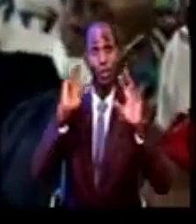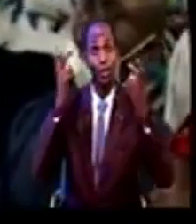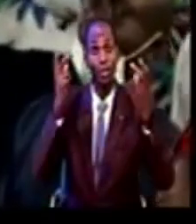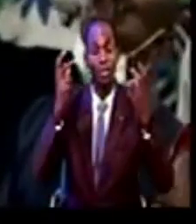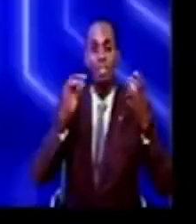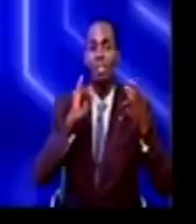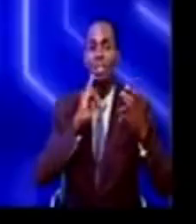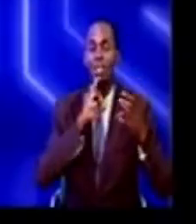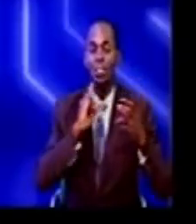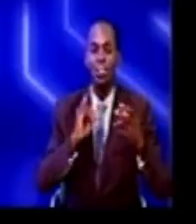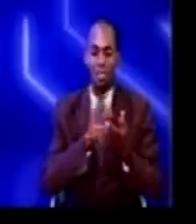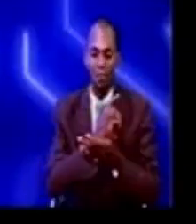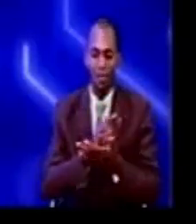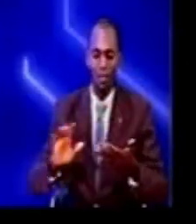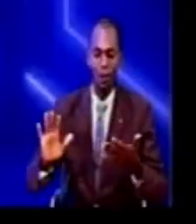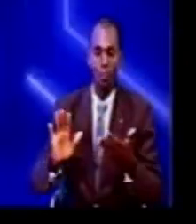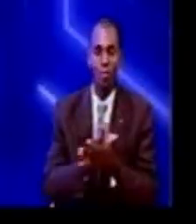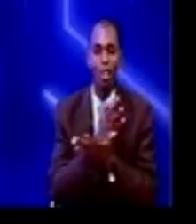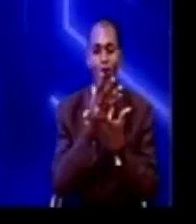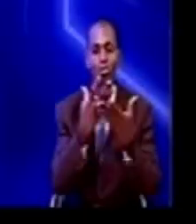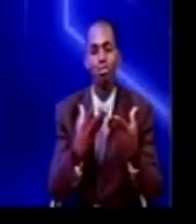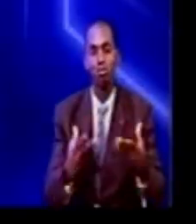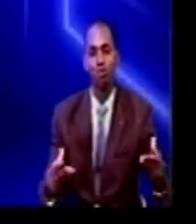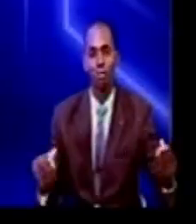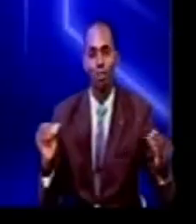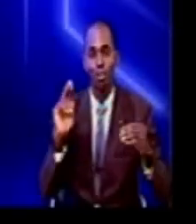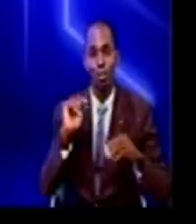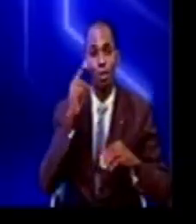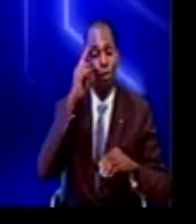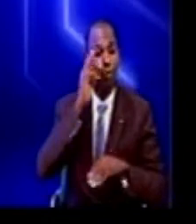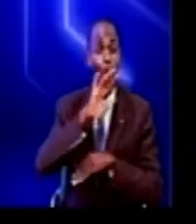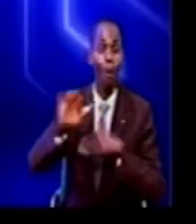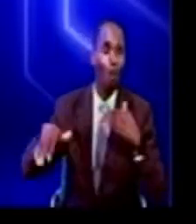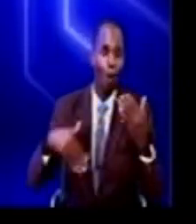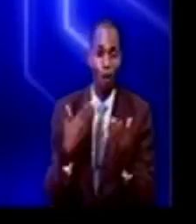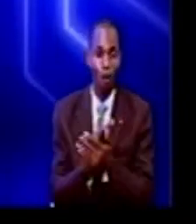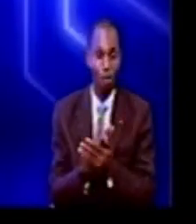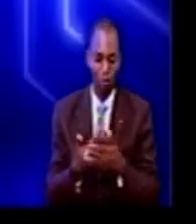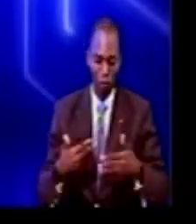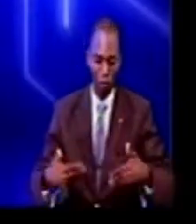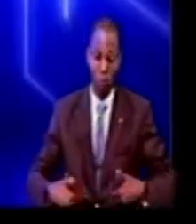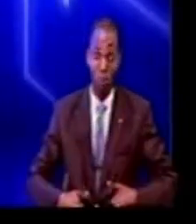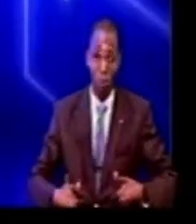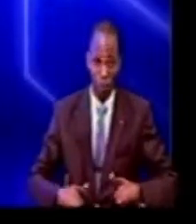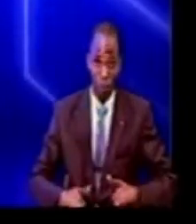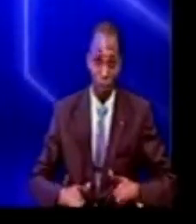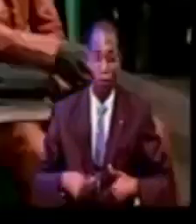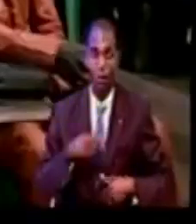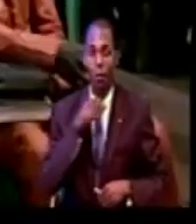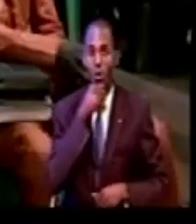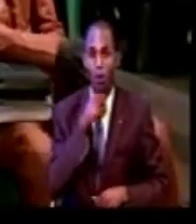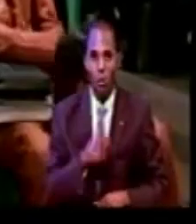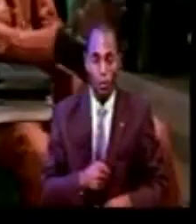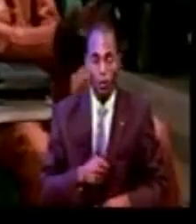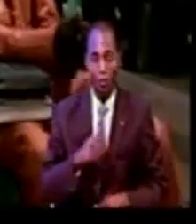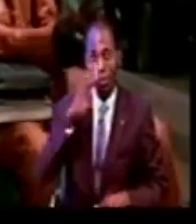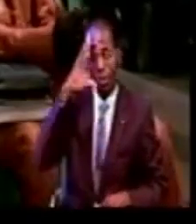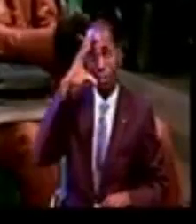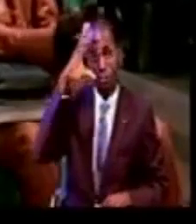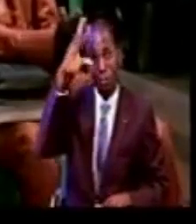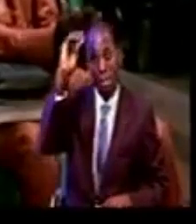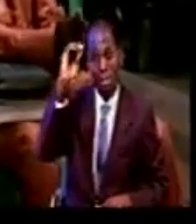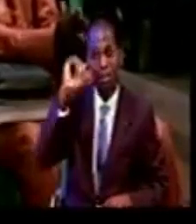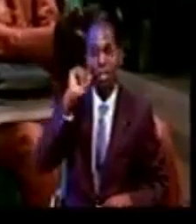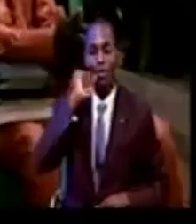portion. And the theme is divine solution for all,